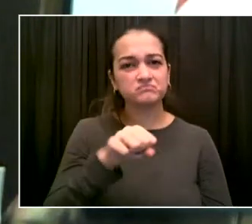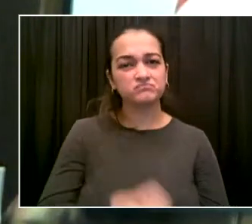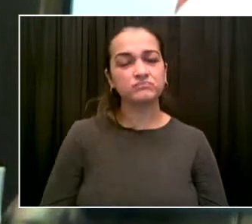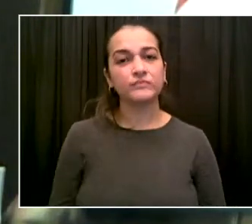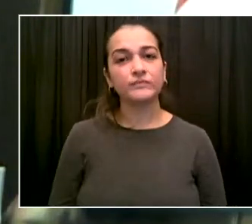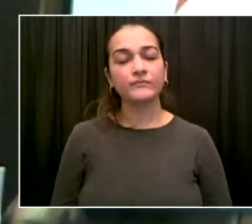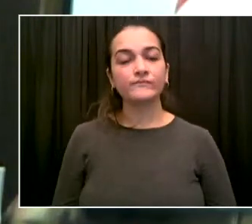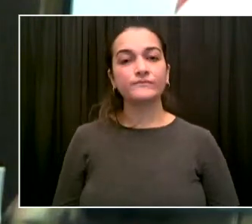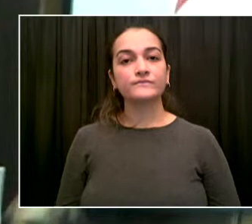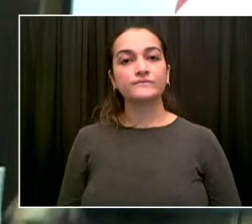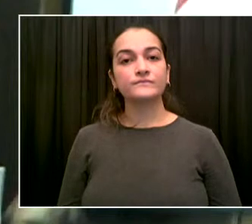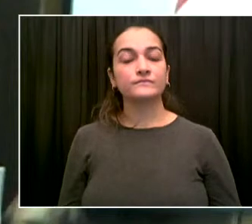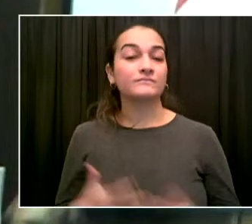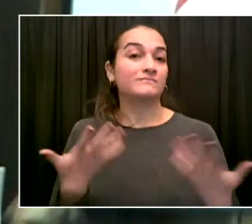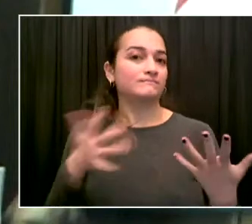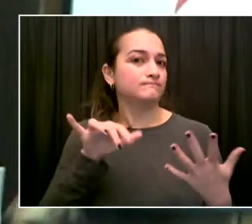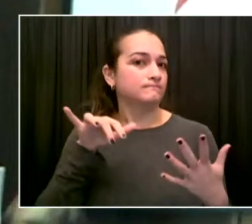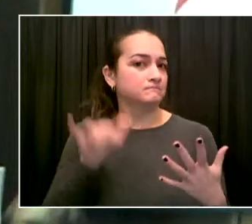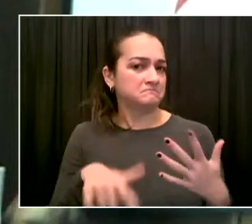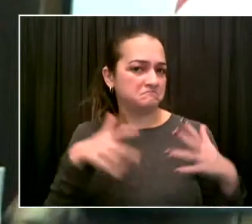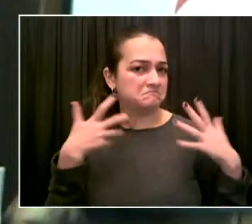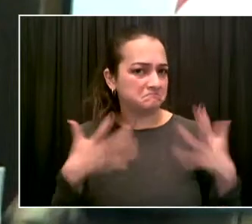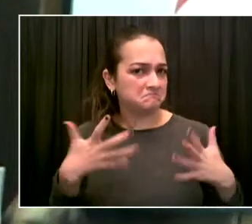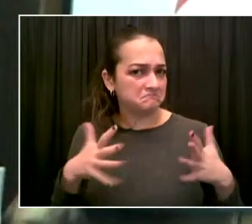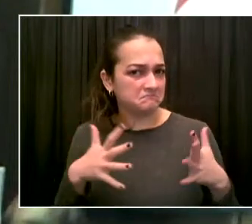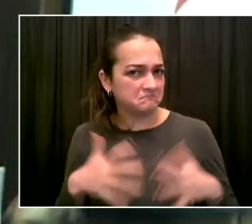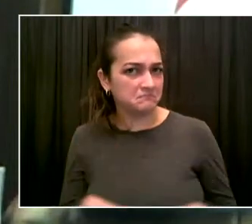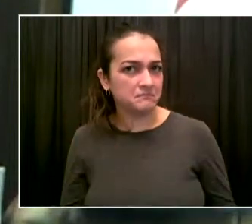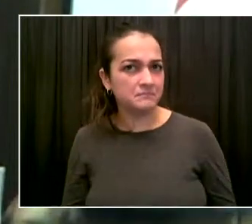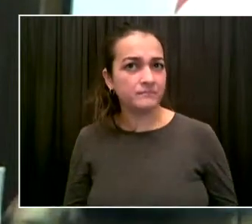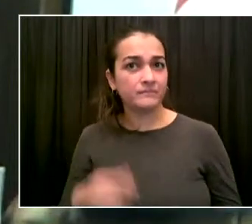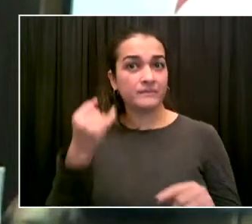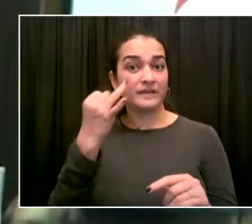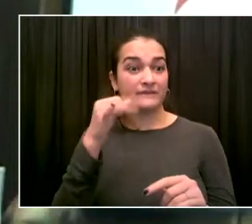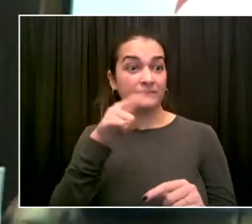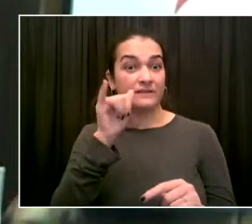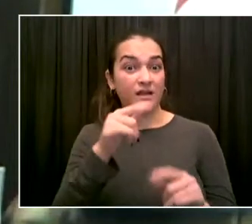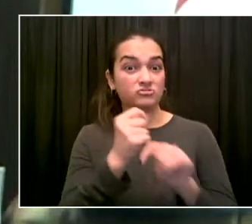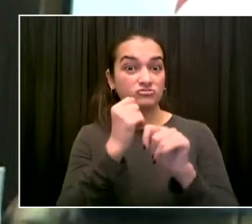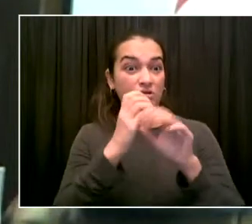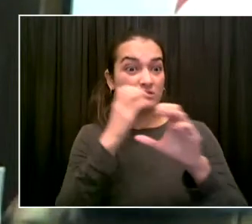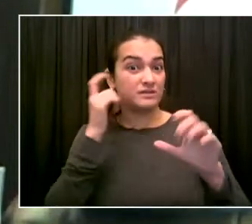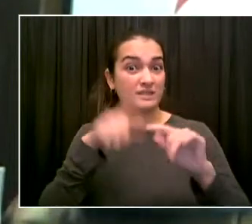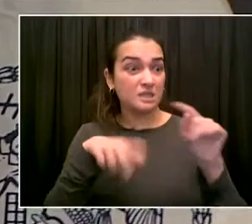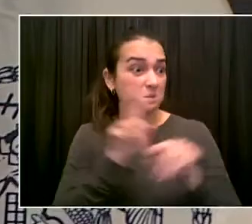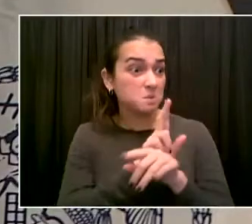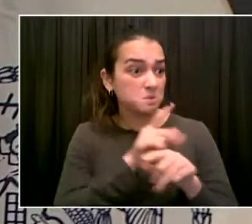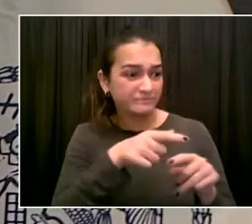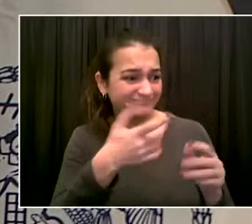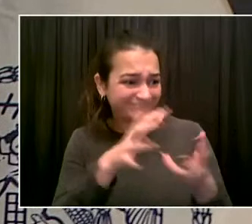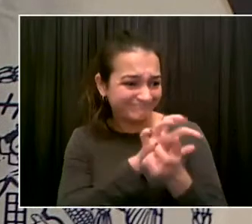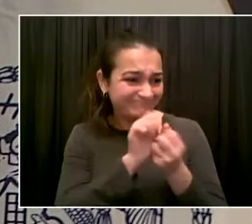availability, and we've been in very good shape with our fleet throughout the entire week. Thank you. Go ahead, Juliet.